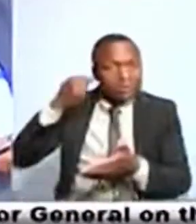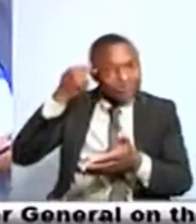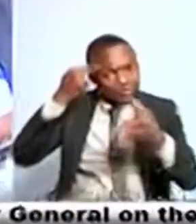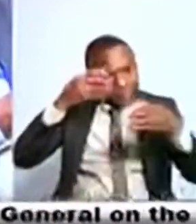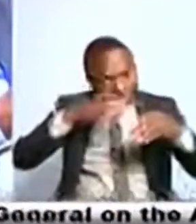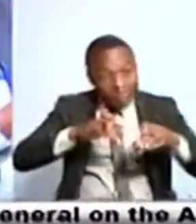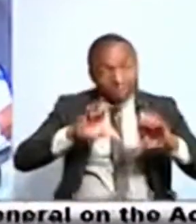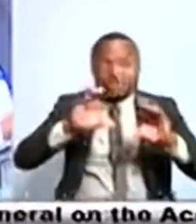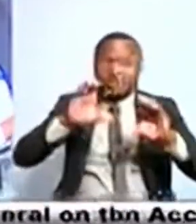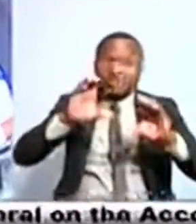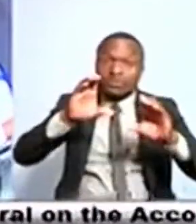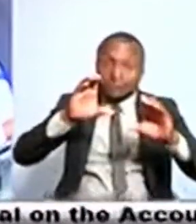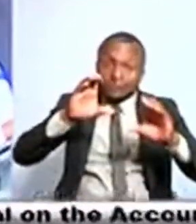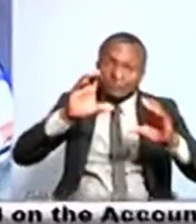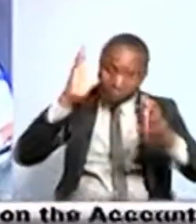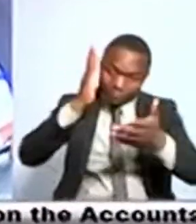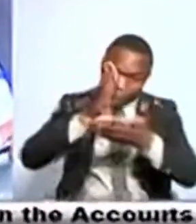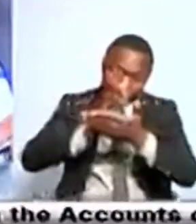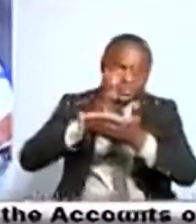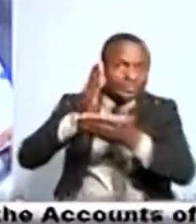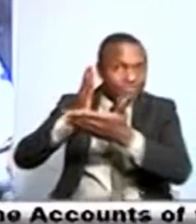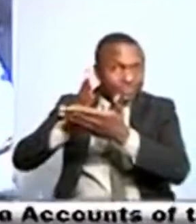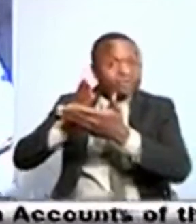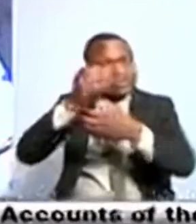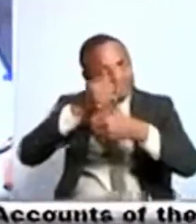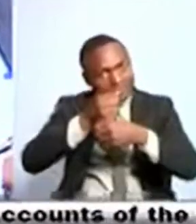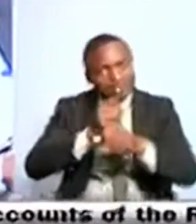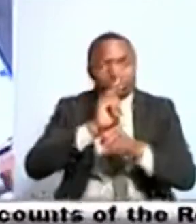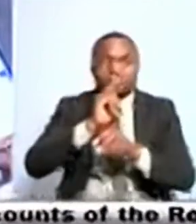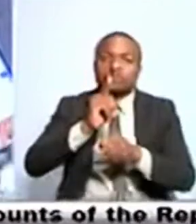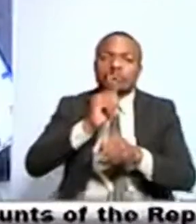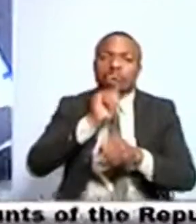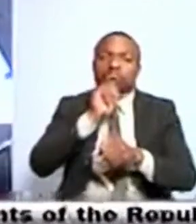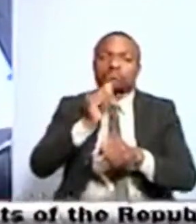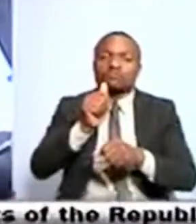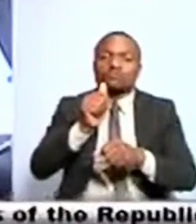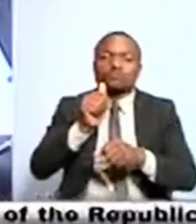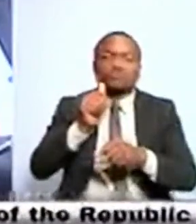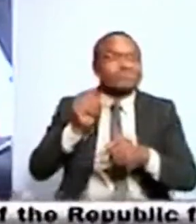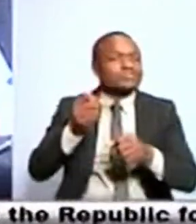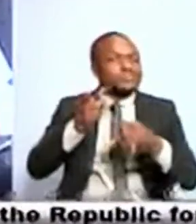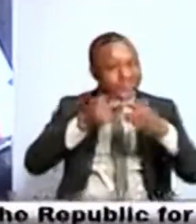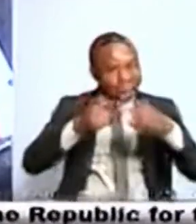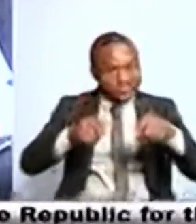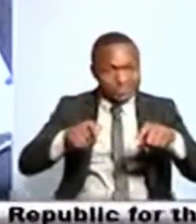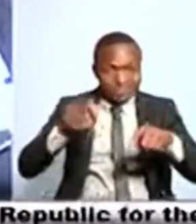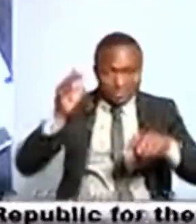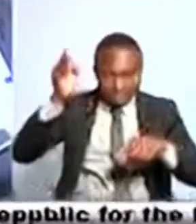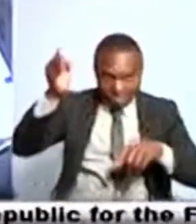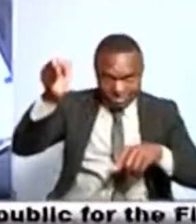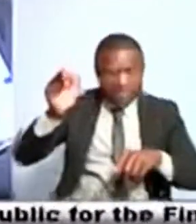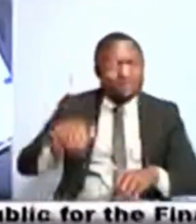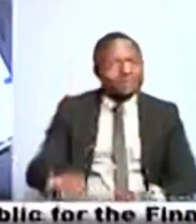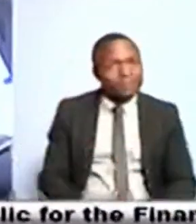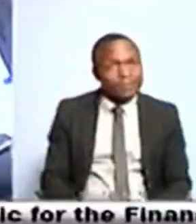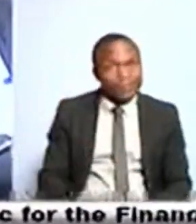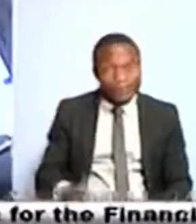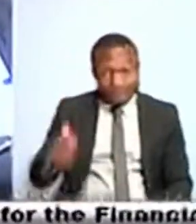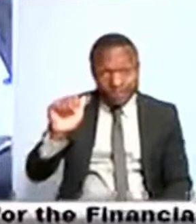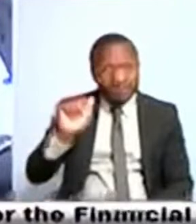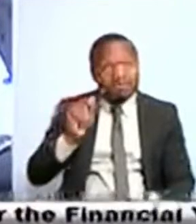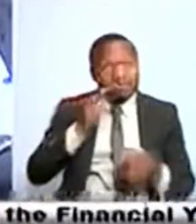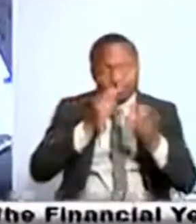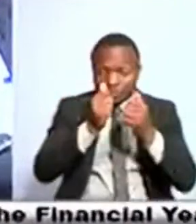to sweep, Madam Speaker, to ensure that they no longer happen going forward. I also want to comment on wasteful